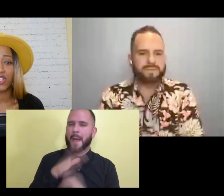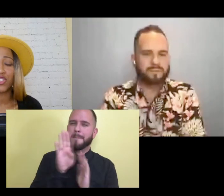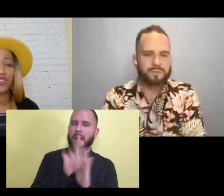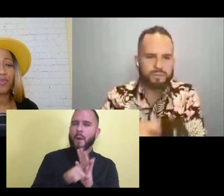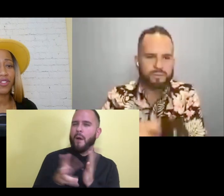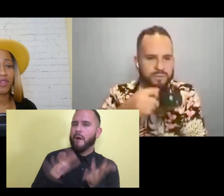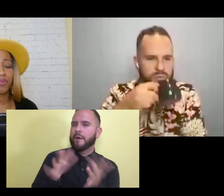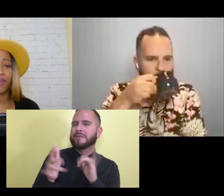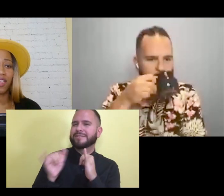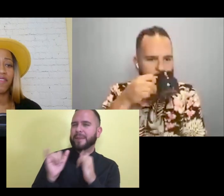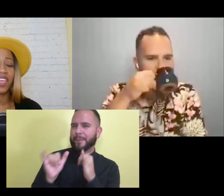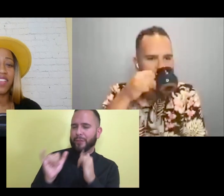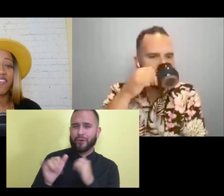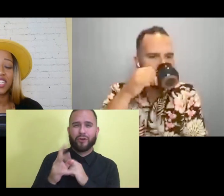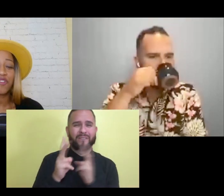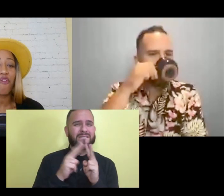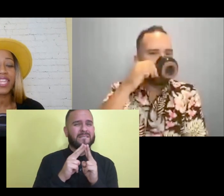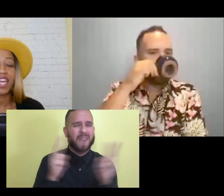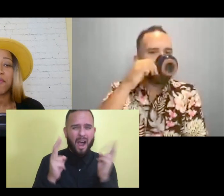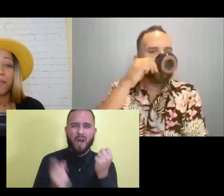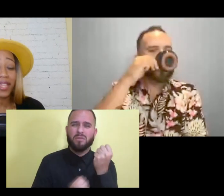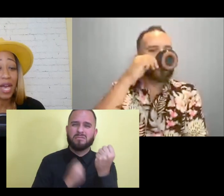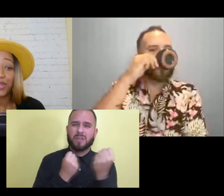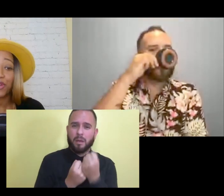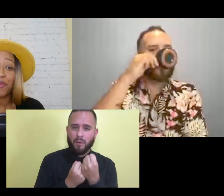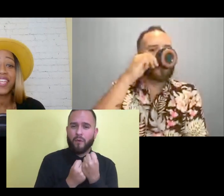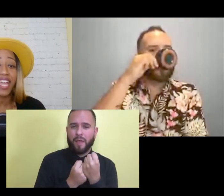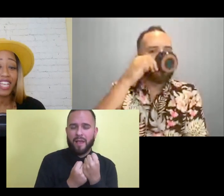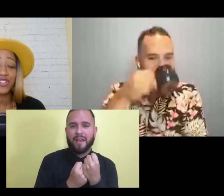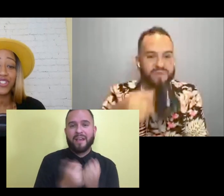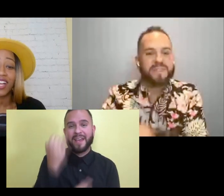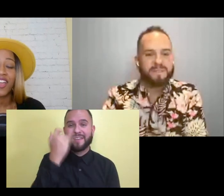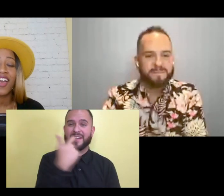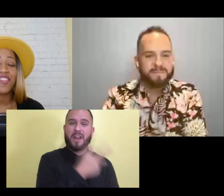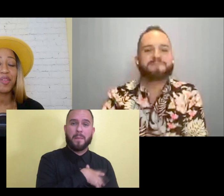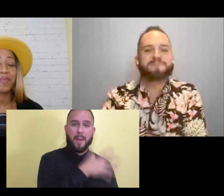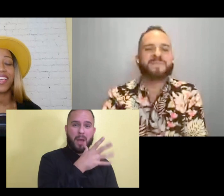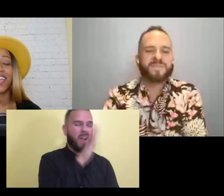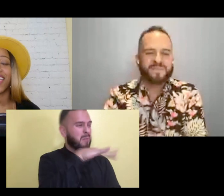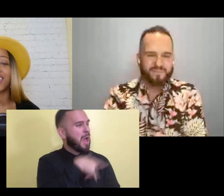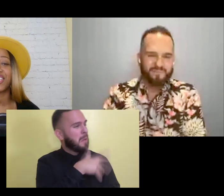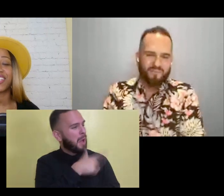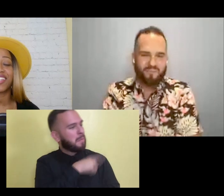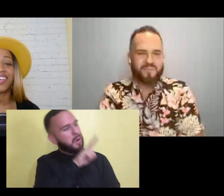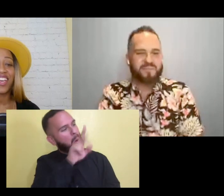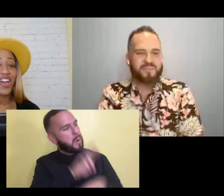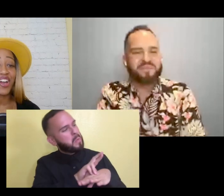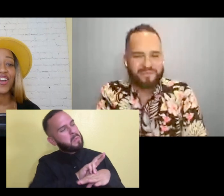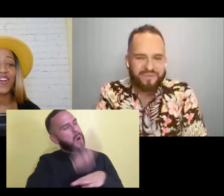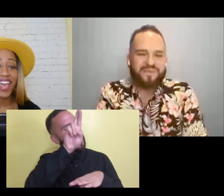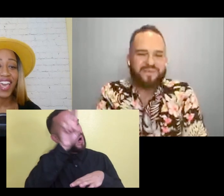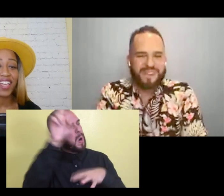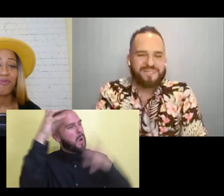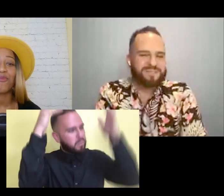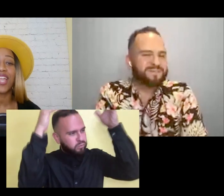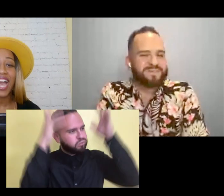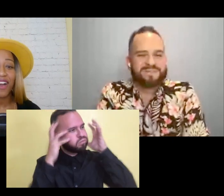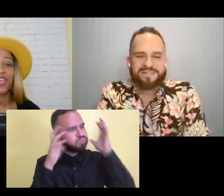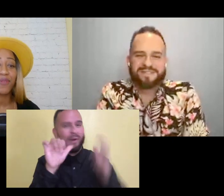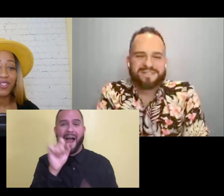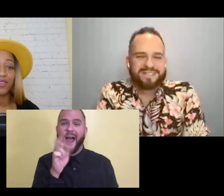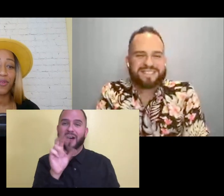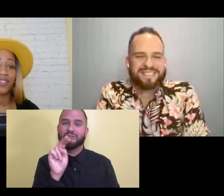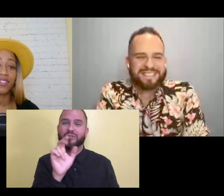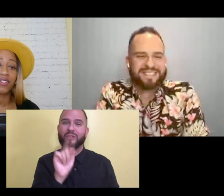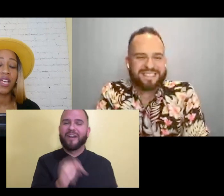family. They're super supportive. Even if I say right now, mom, that I want to go be an astronaut, they're going to be like, hey, Shani, go ahead. How